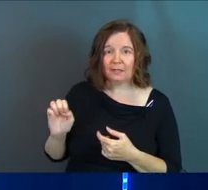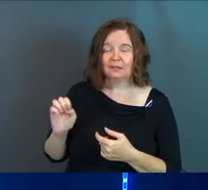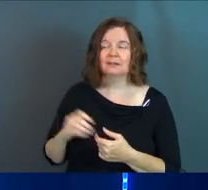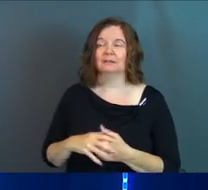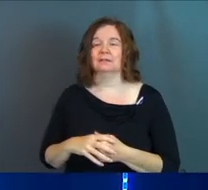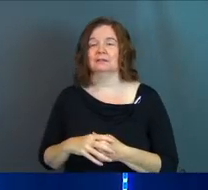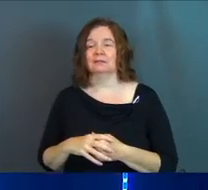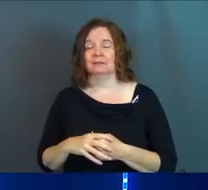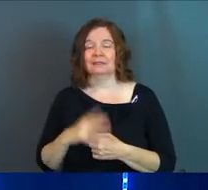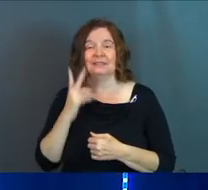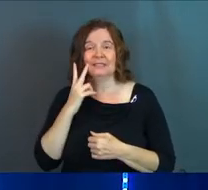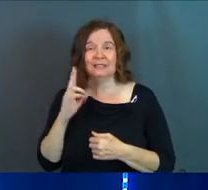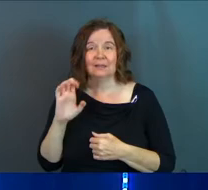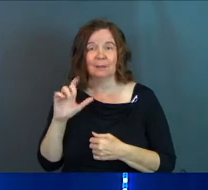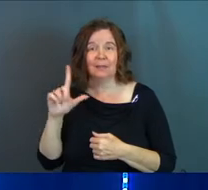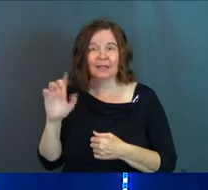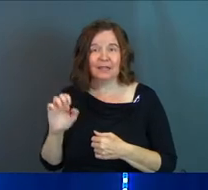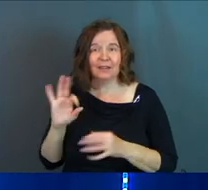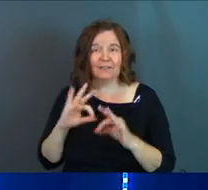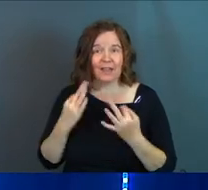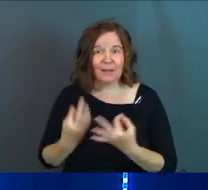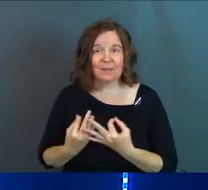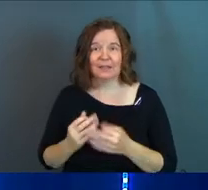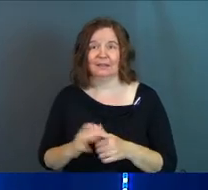Marjorie. See you, Beetle family.